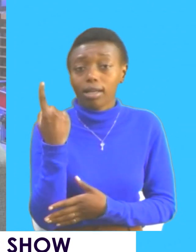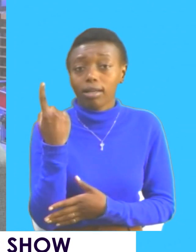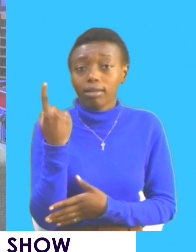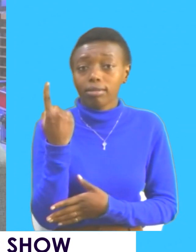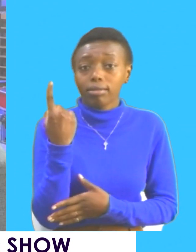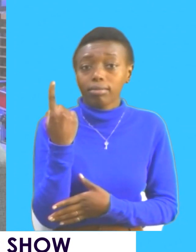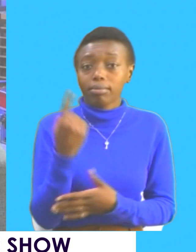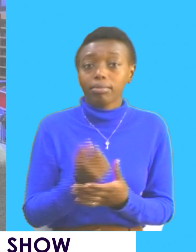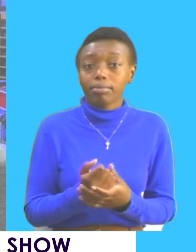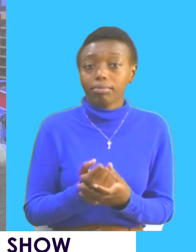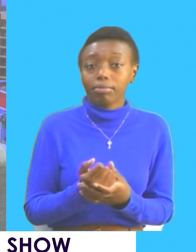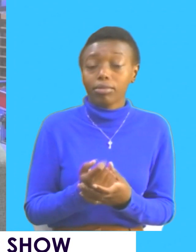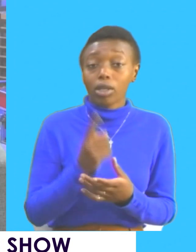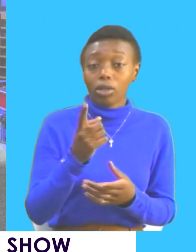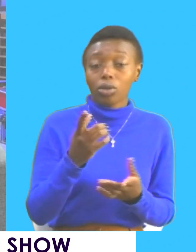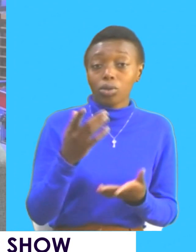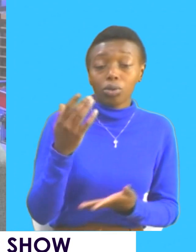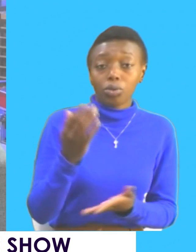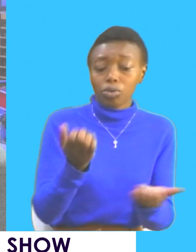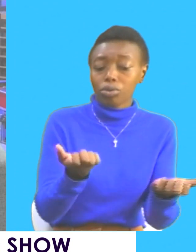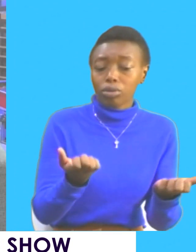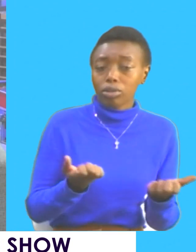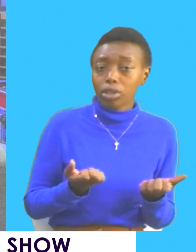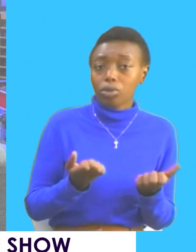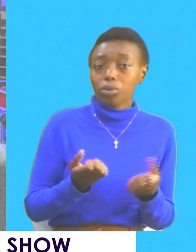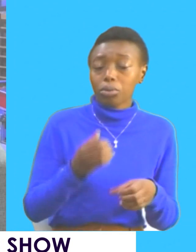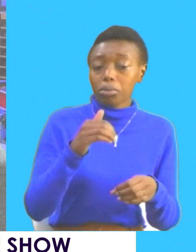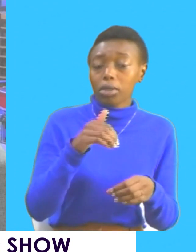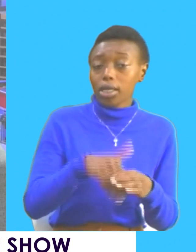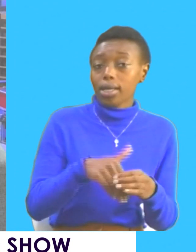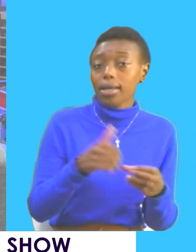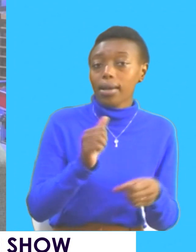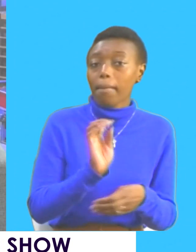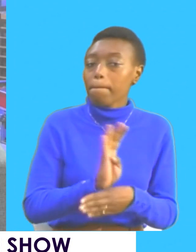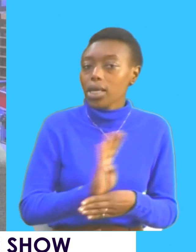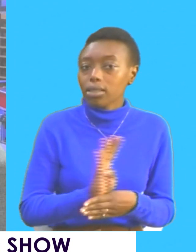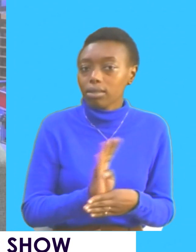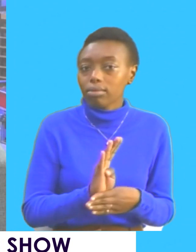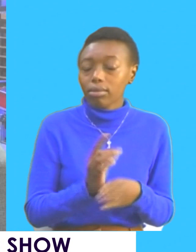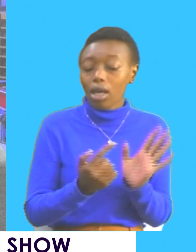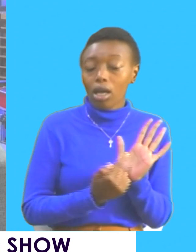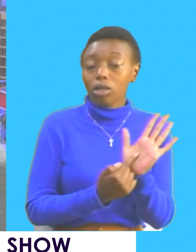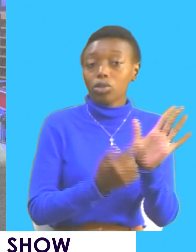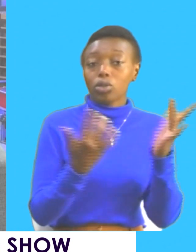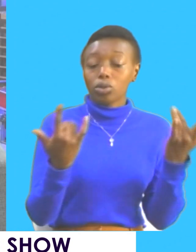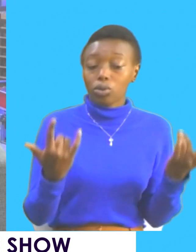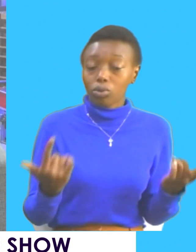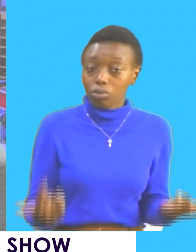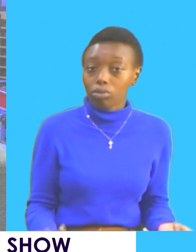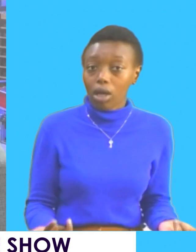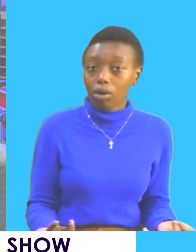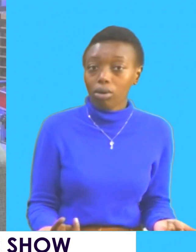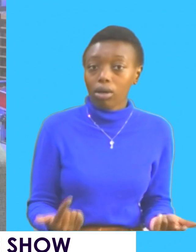how to be in business. But then in the show today, I'm focusing on you as